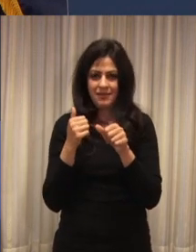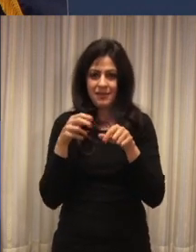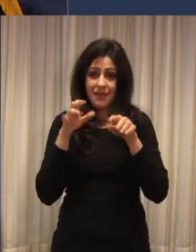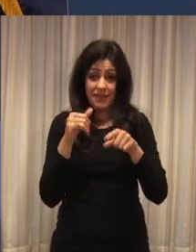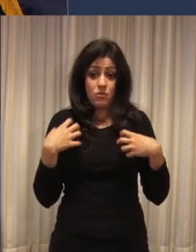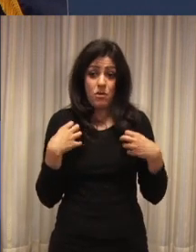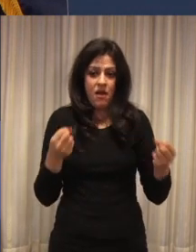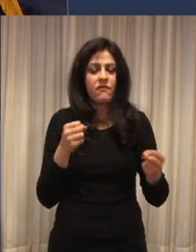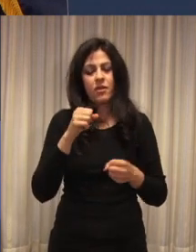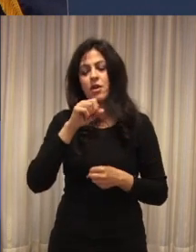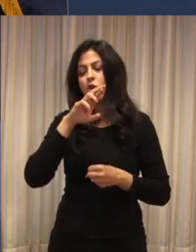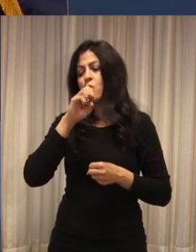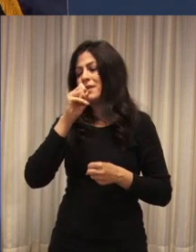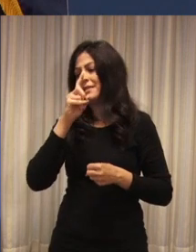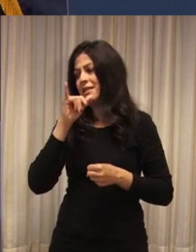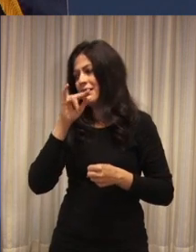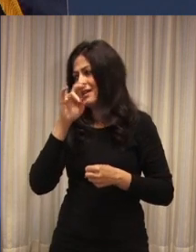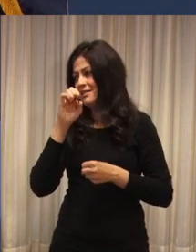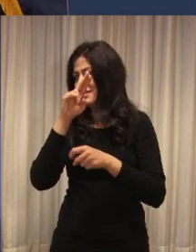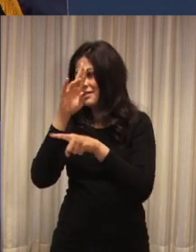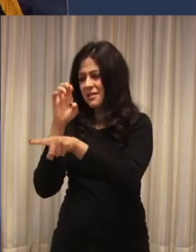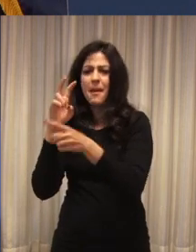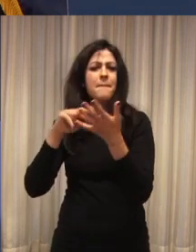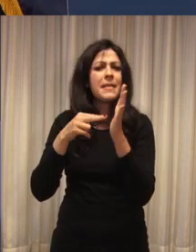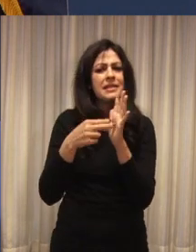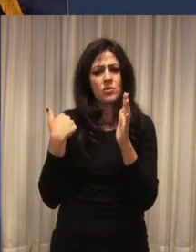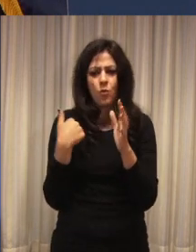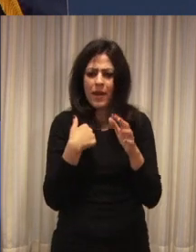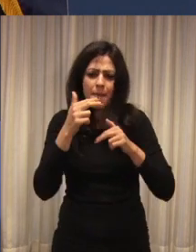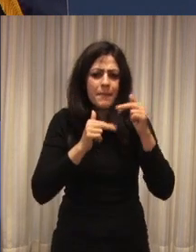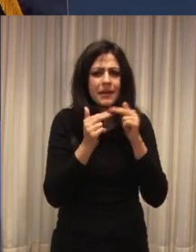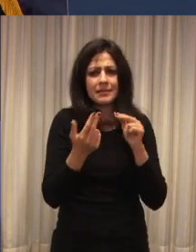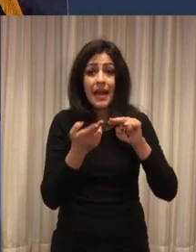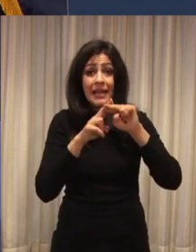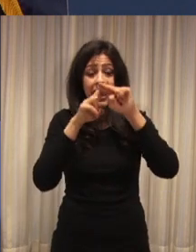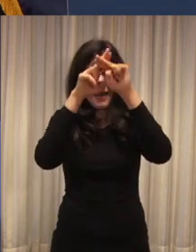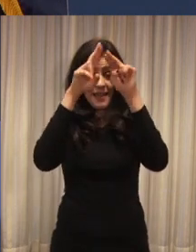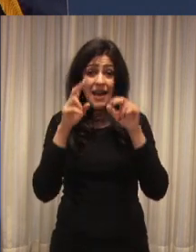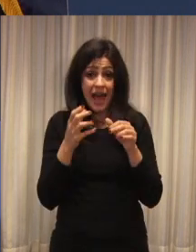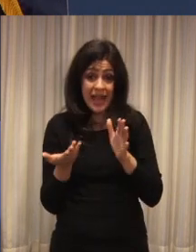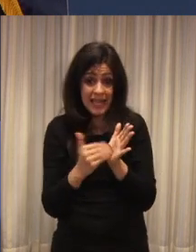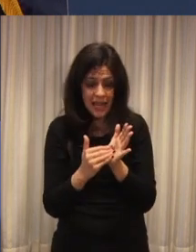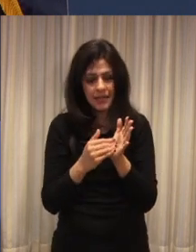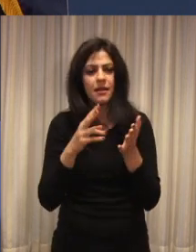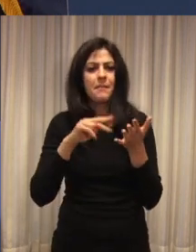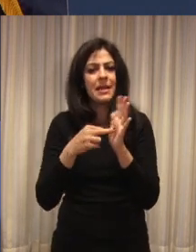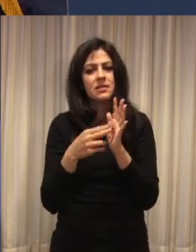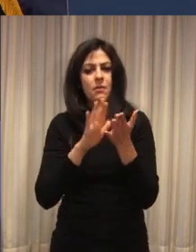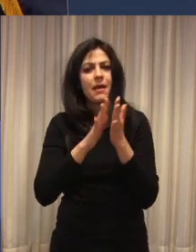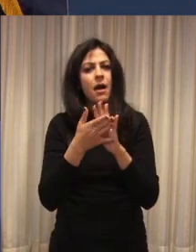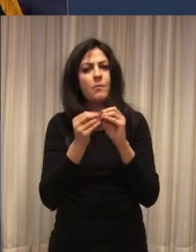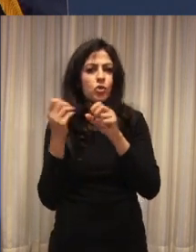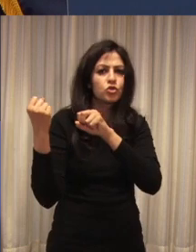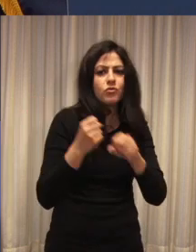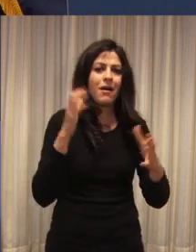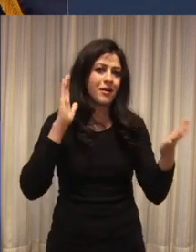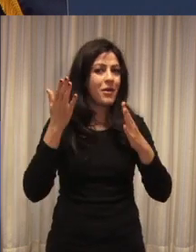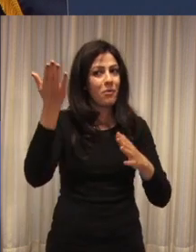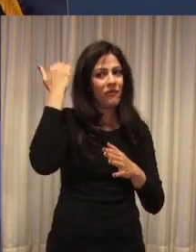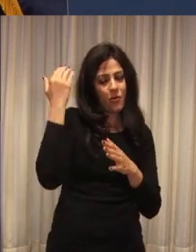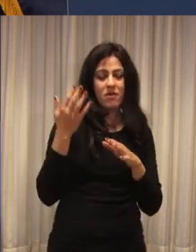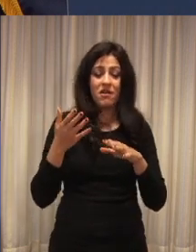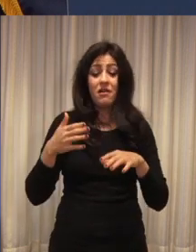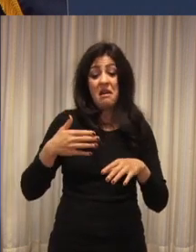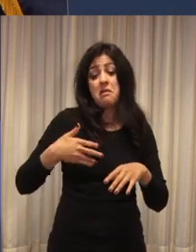resilience, rebuilding in a way that will position us even better and stronger coming out of this over the next months and